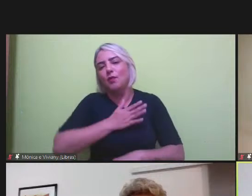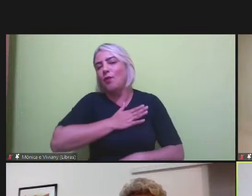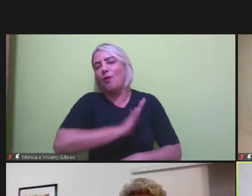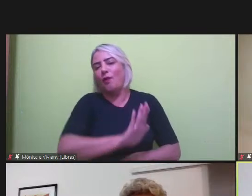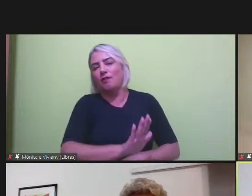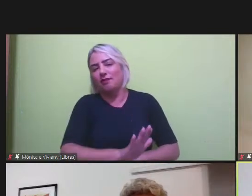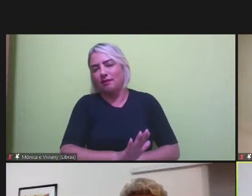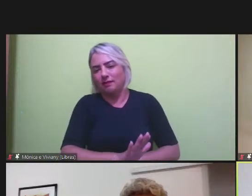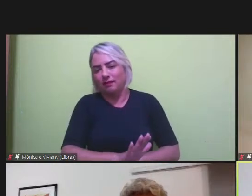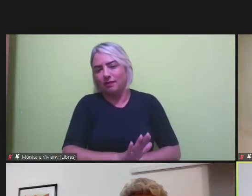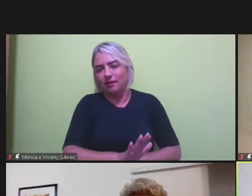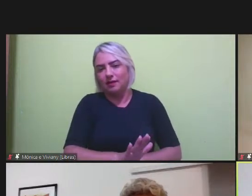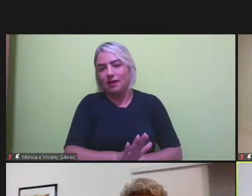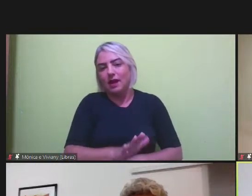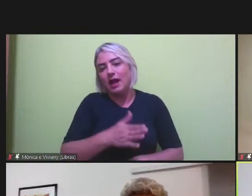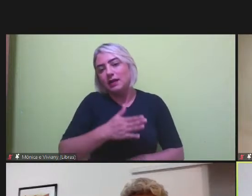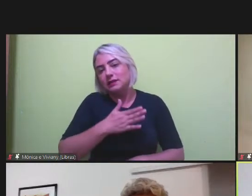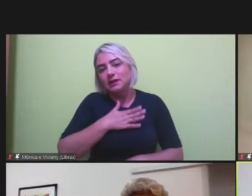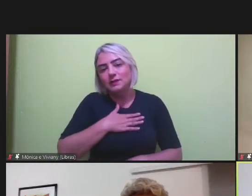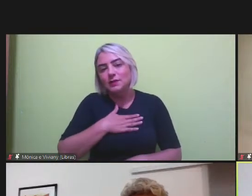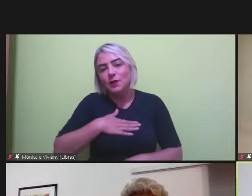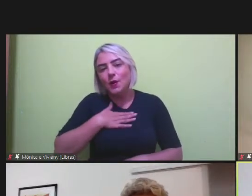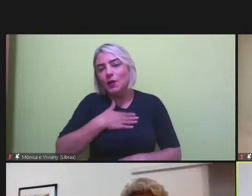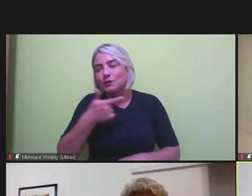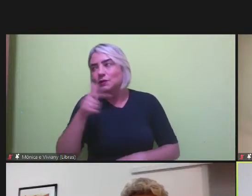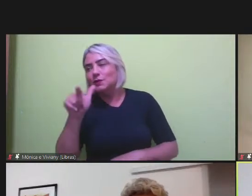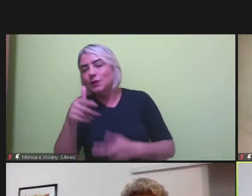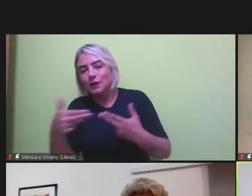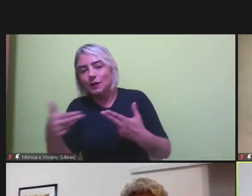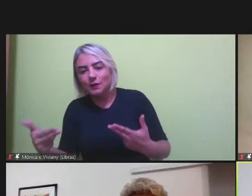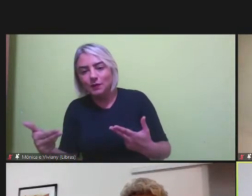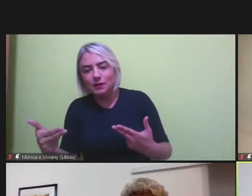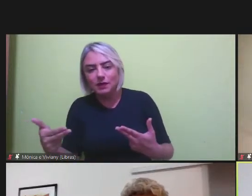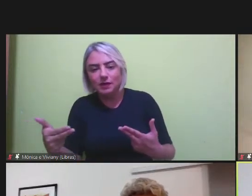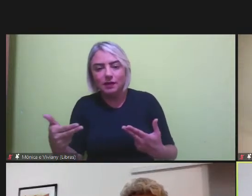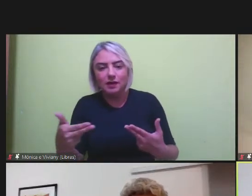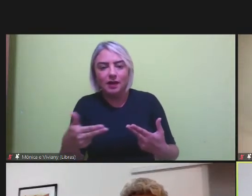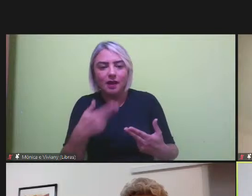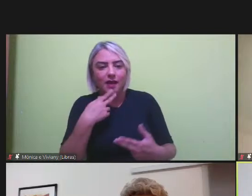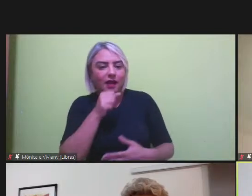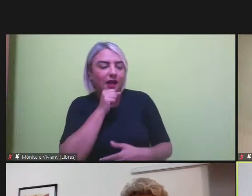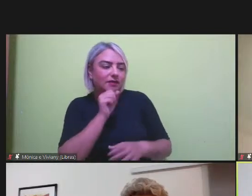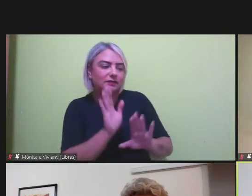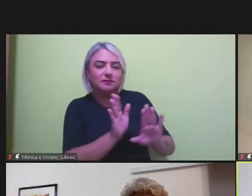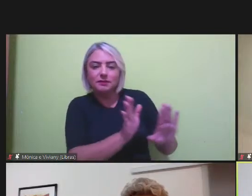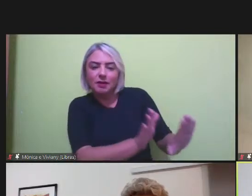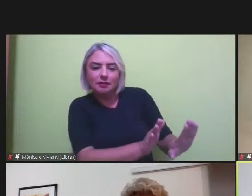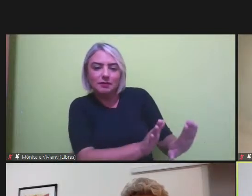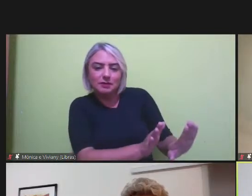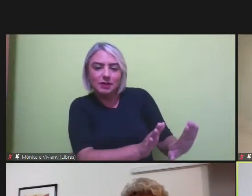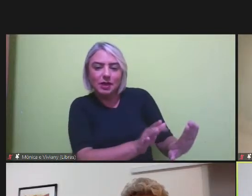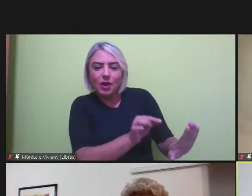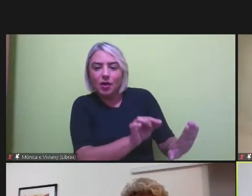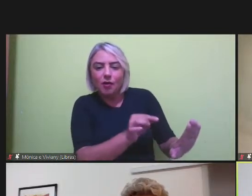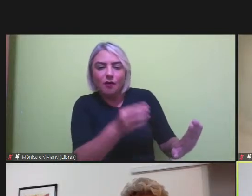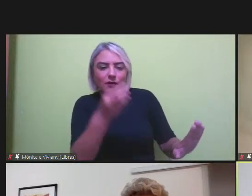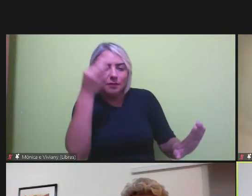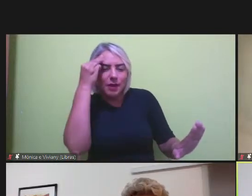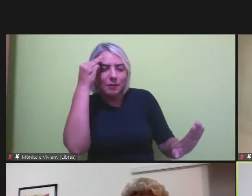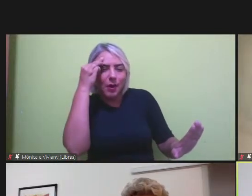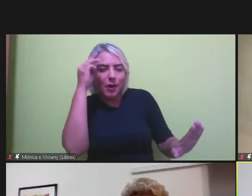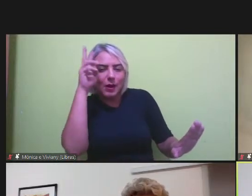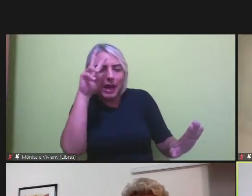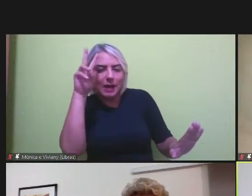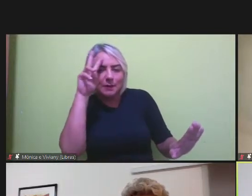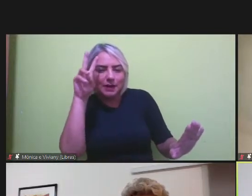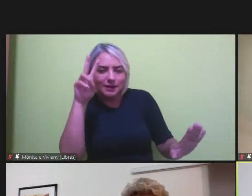don't just A gente stop gosta de liking uma it. coisa, e aí a gente We like something else, and the other one o gets que a que a bit gente vai fazer? old, and Então,